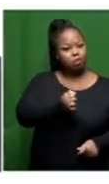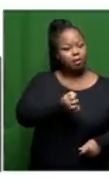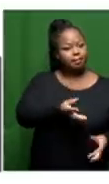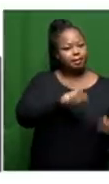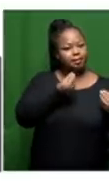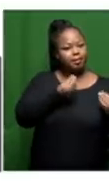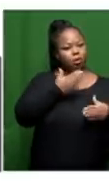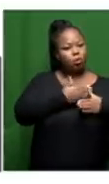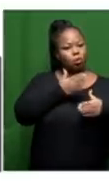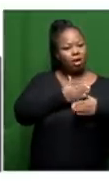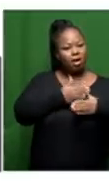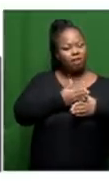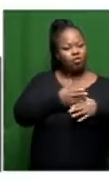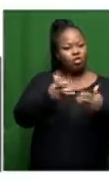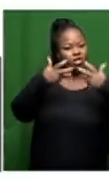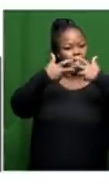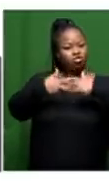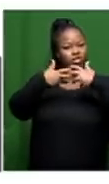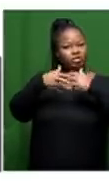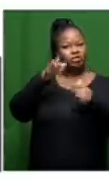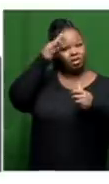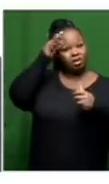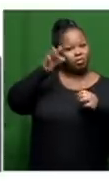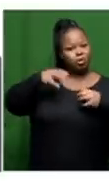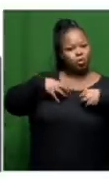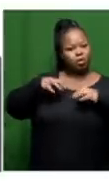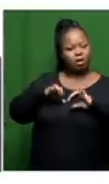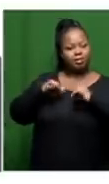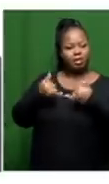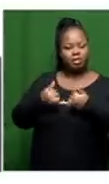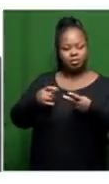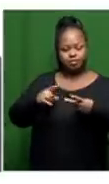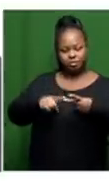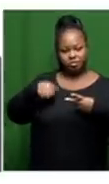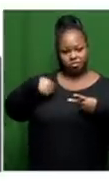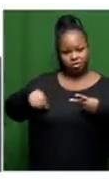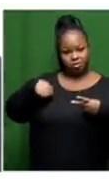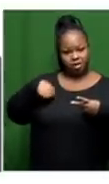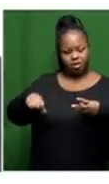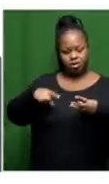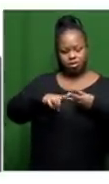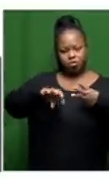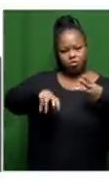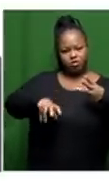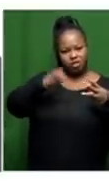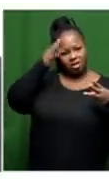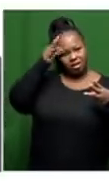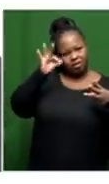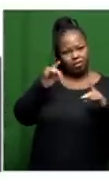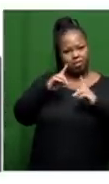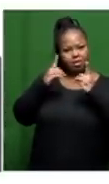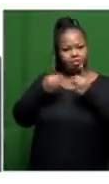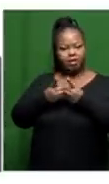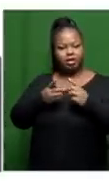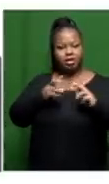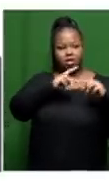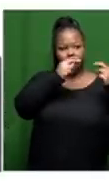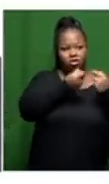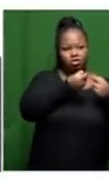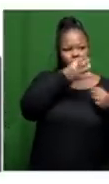engineering sections of state-owned companies, municipalities, provincial government departments and national